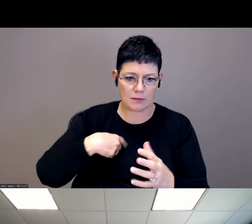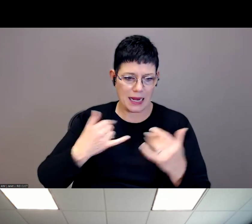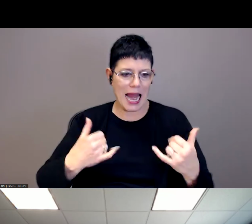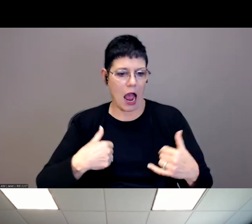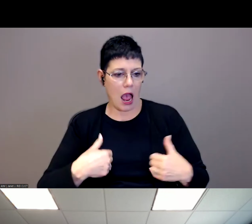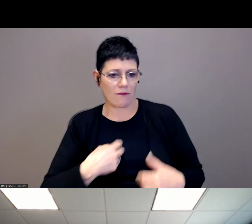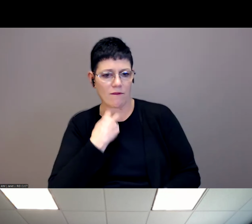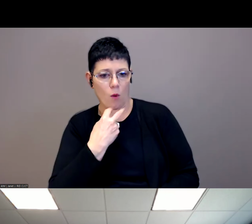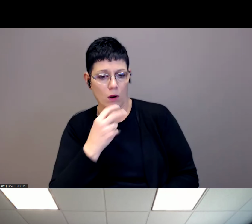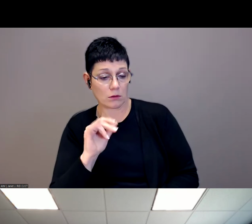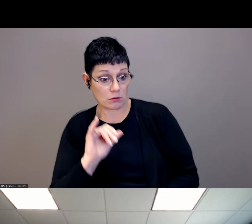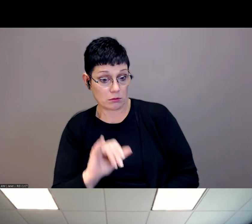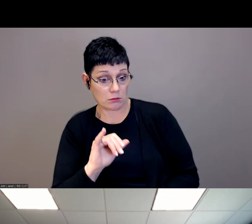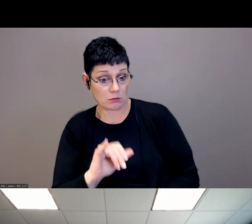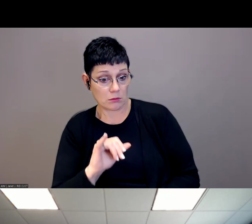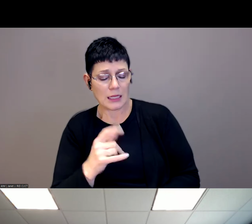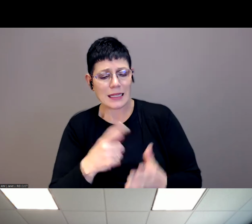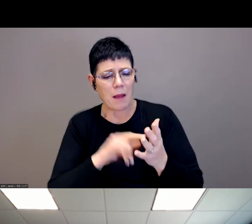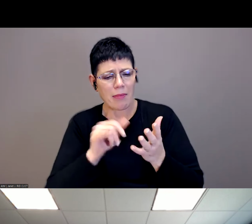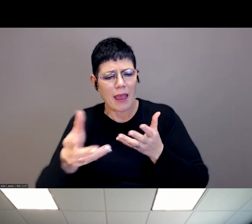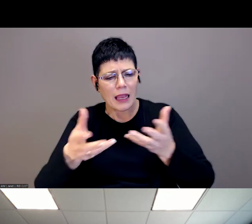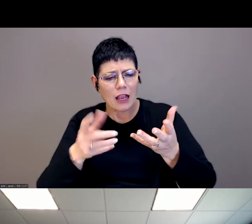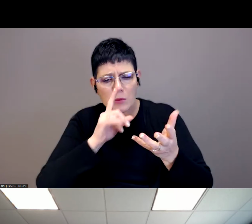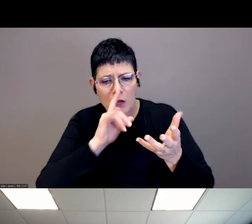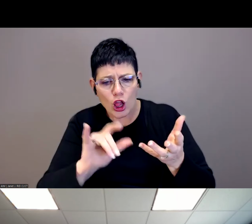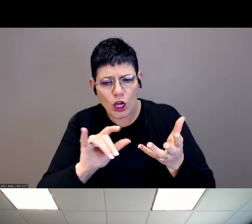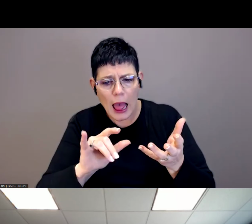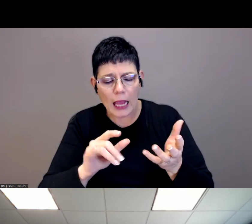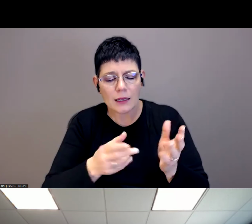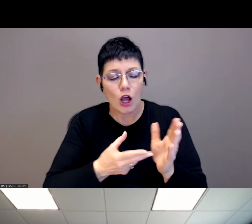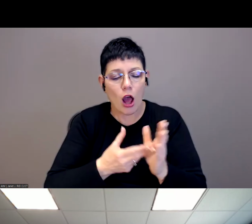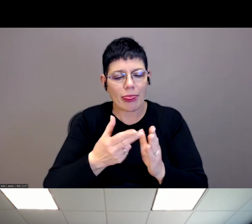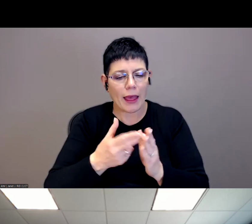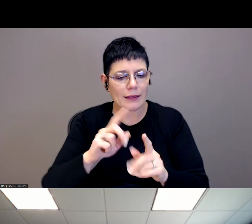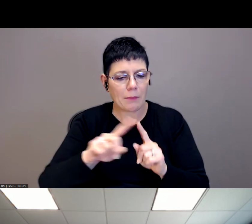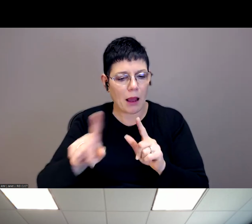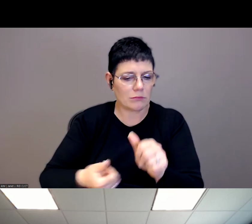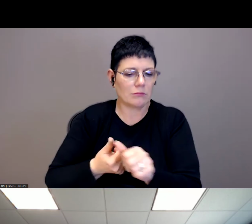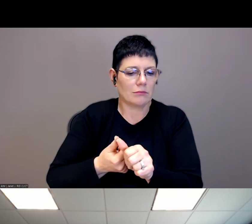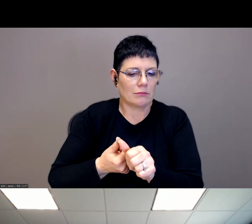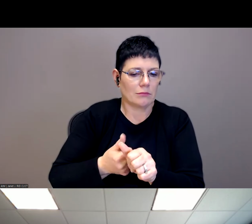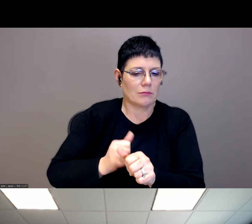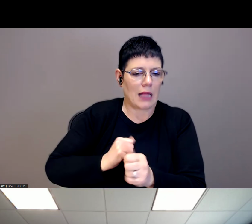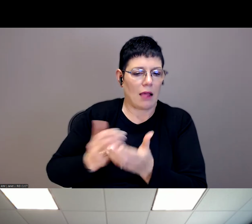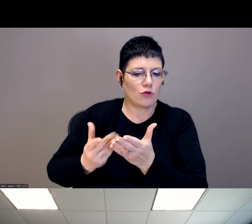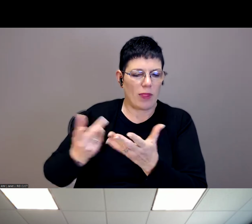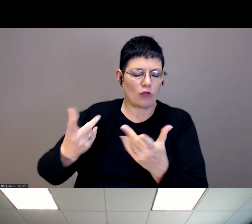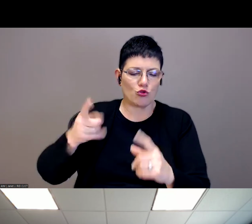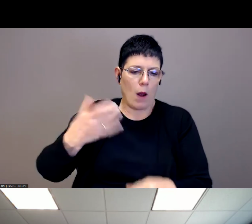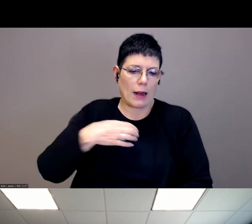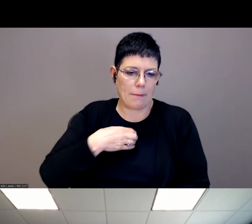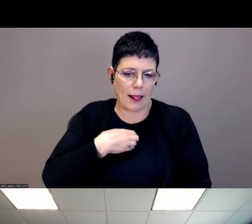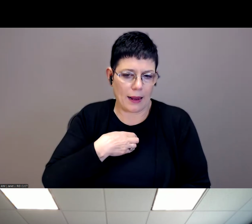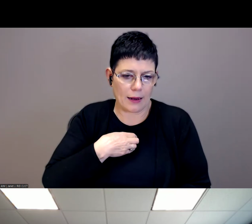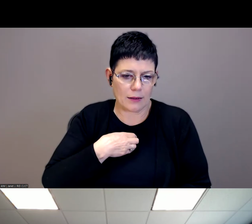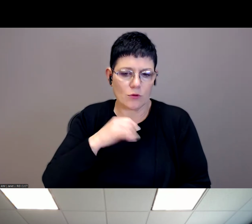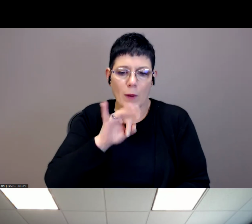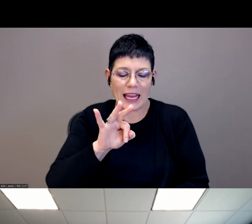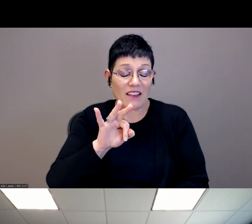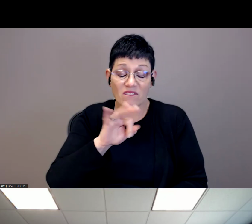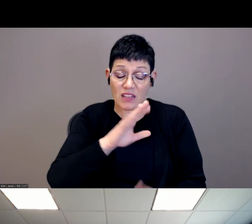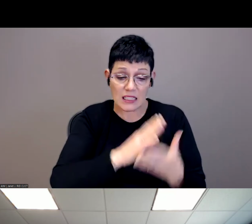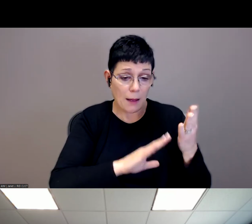so sometimes the engagement may seem authentic, but it's really self-serving. So for communities that have never been served